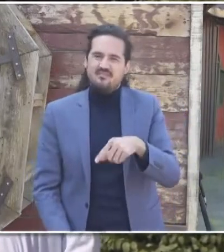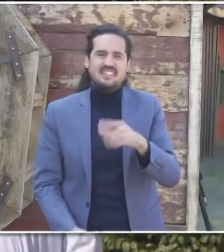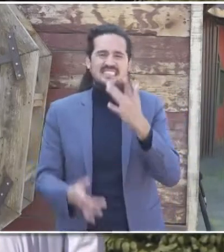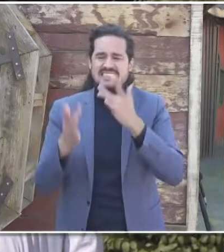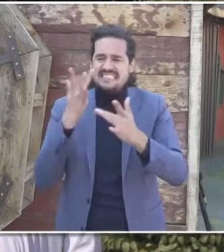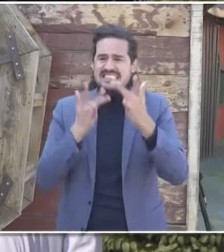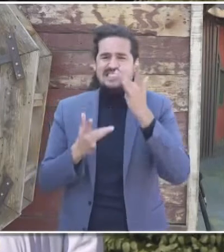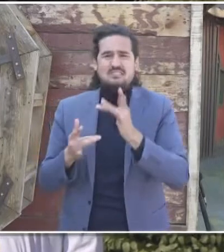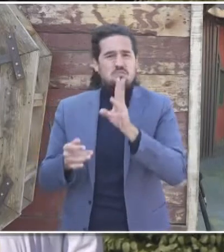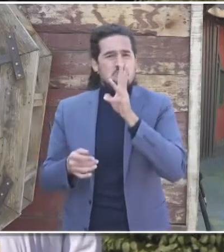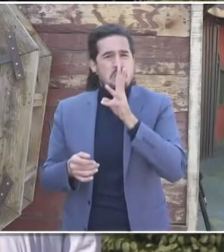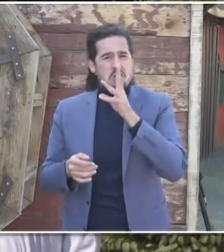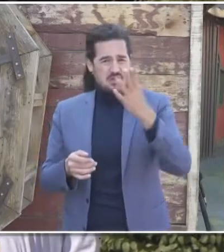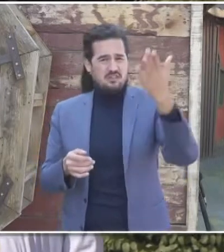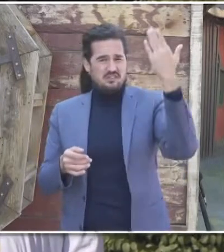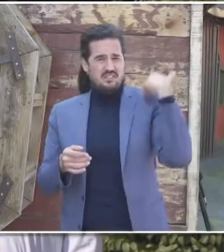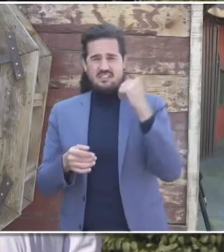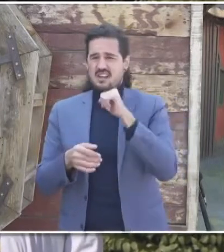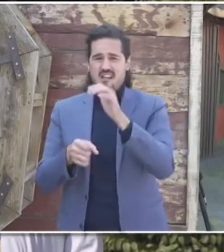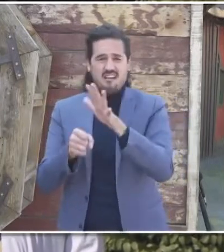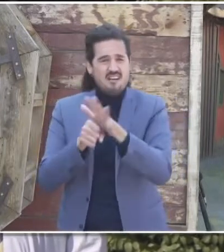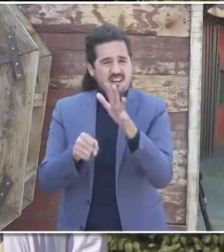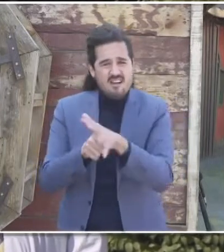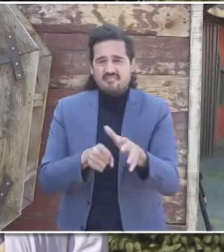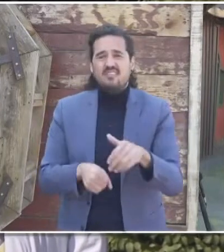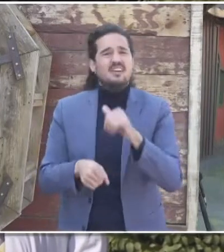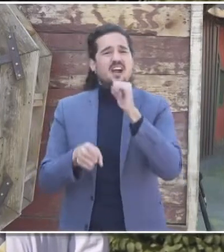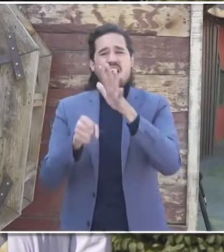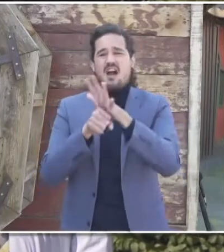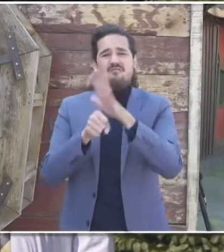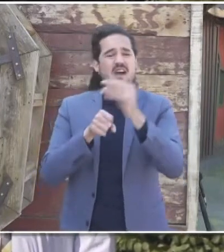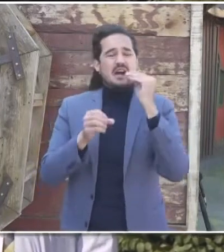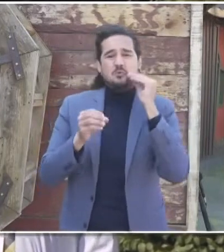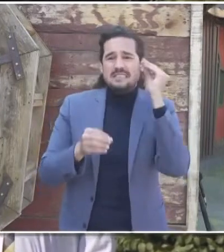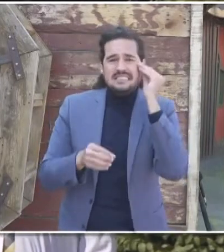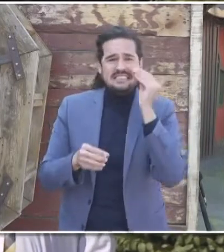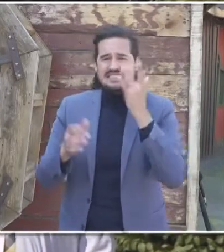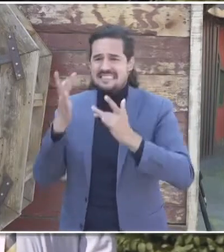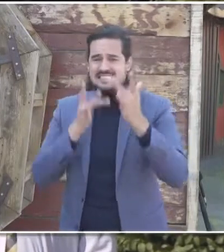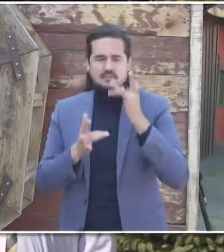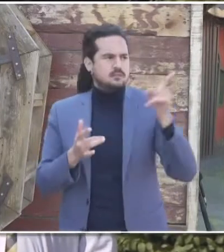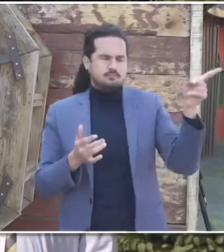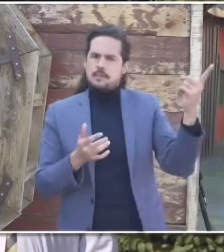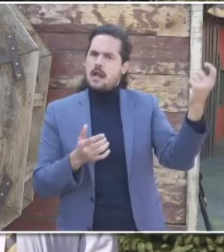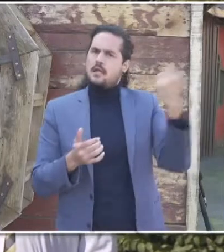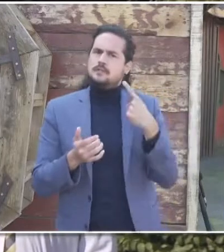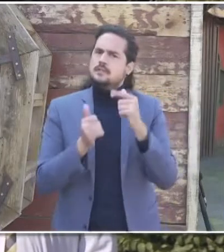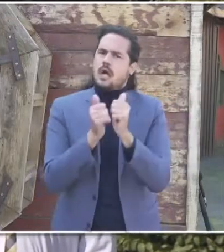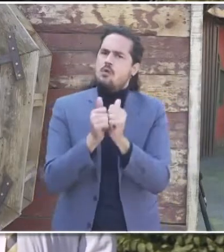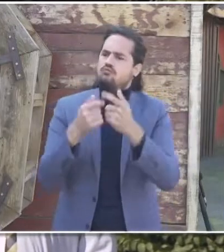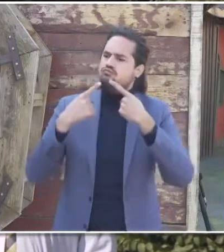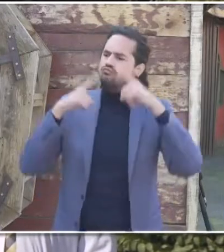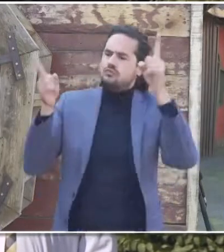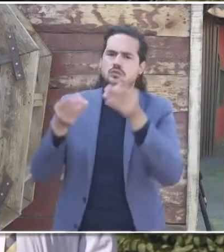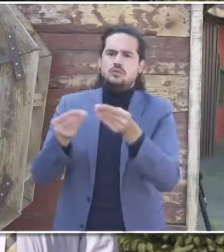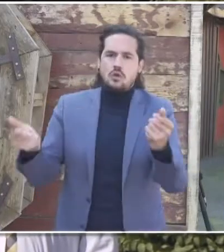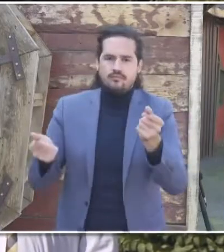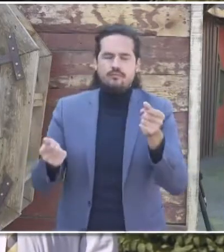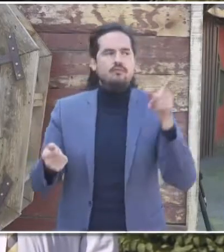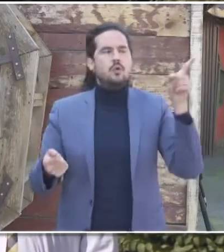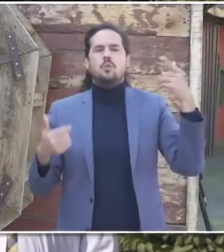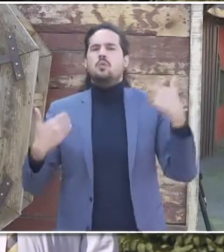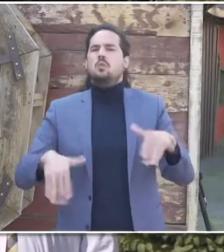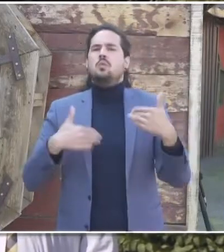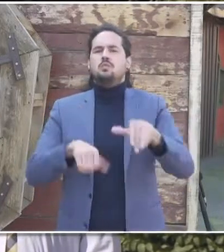adequate housing, he says they're not going to succeed. And he's right. And he's dedicated his administration